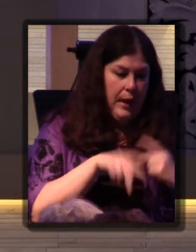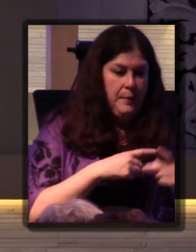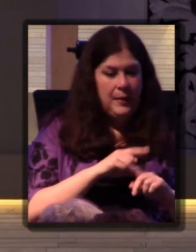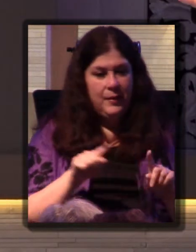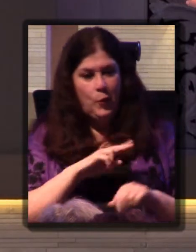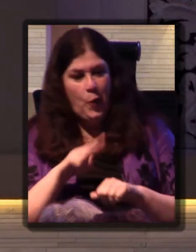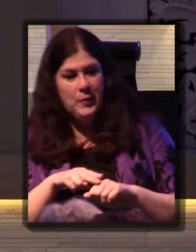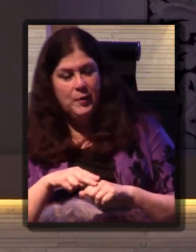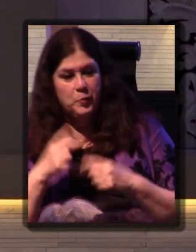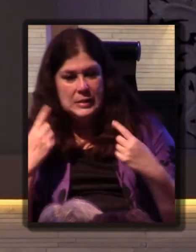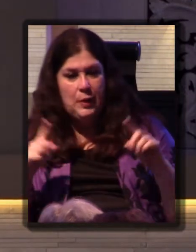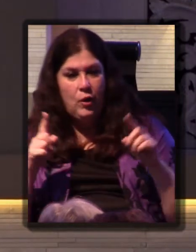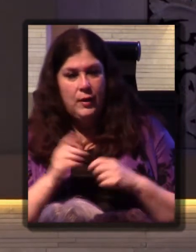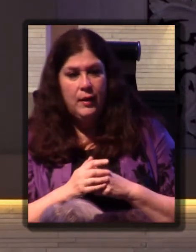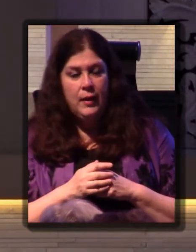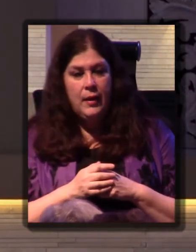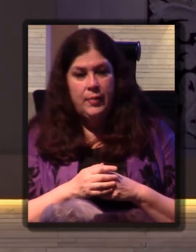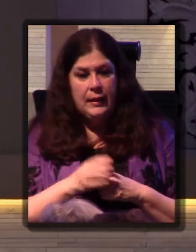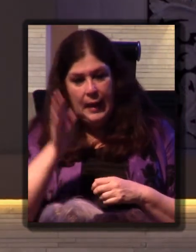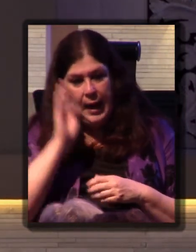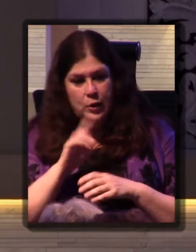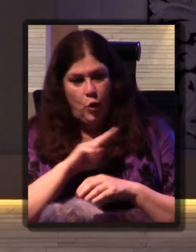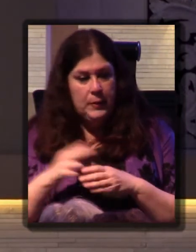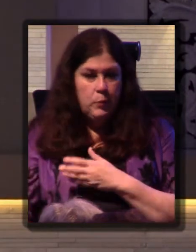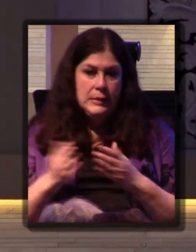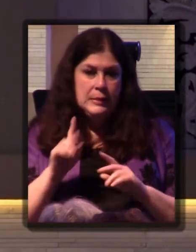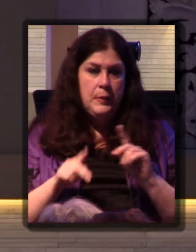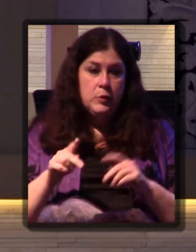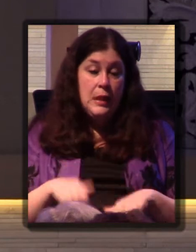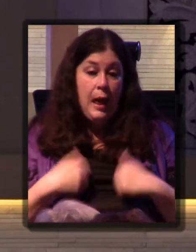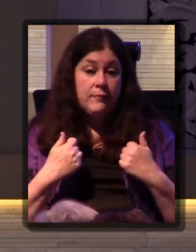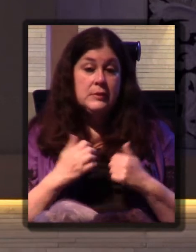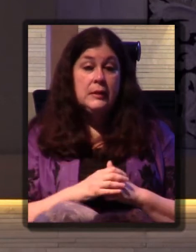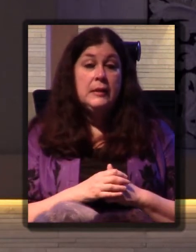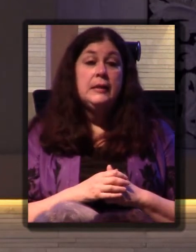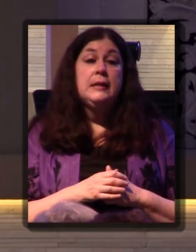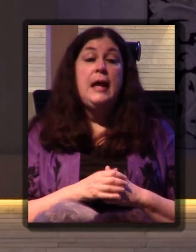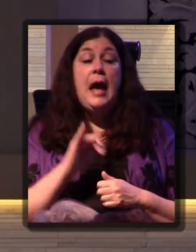but normal prosperity that God normally brings into people's lives,